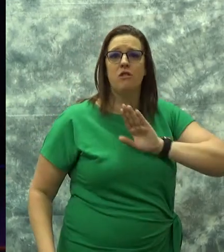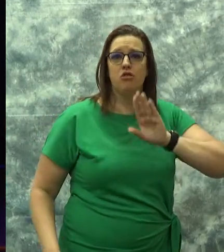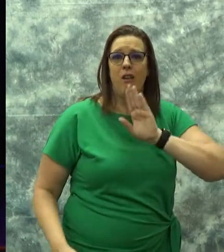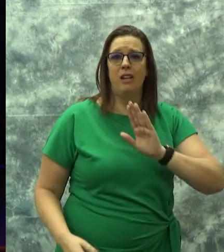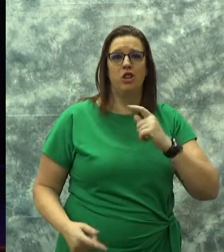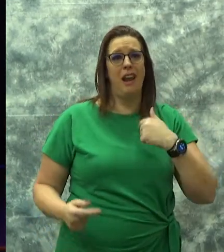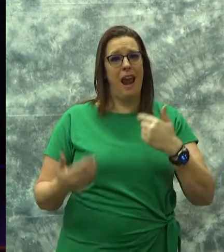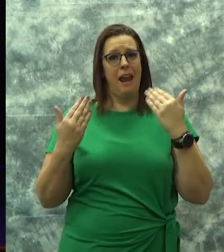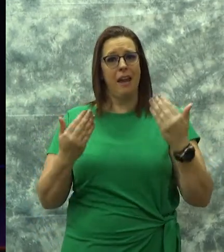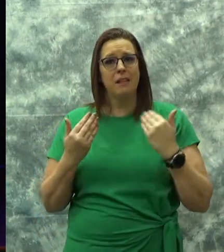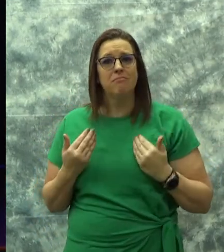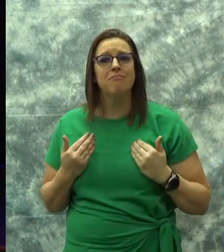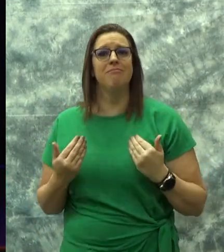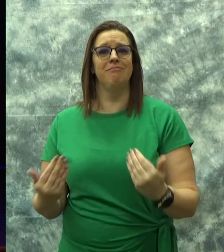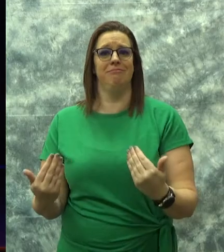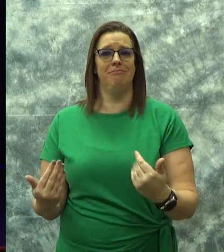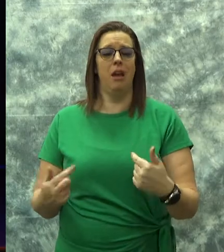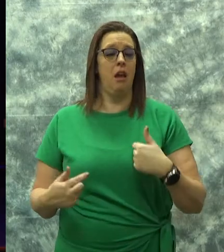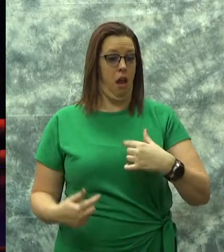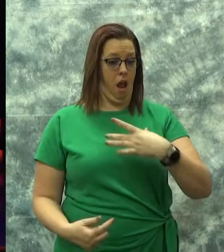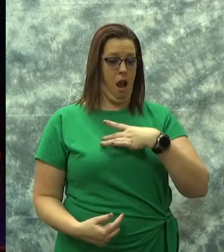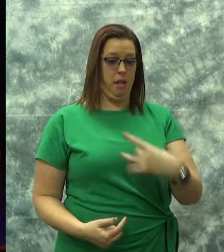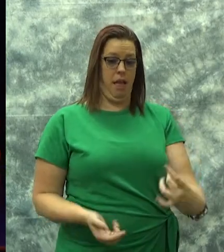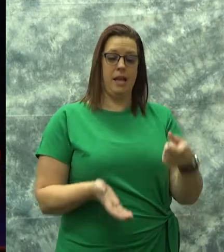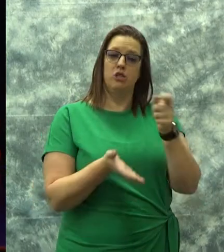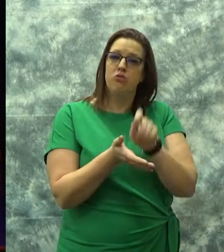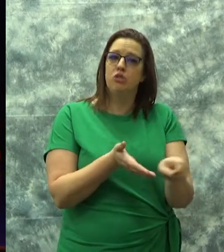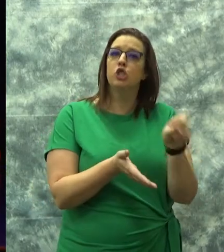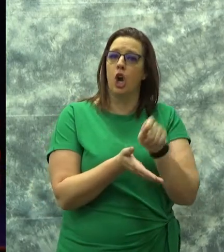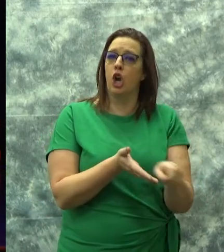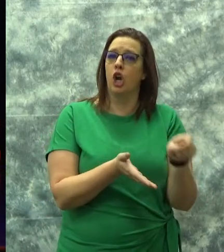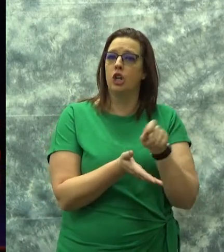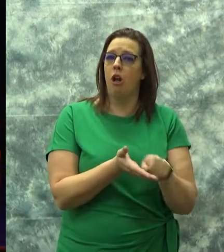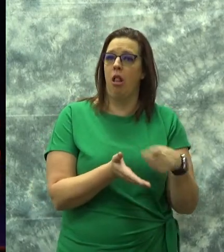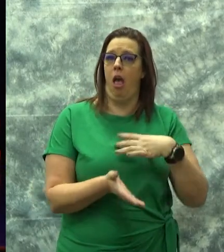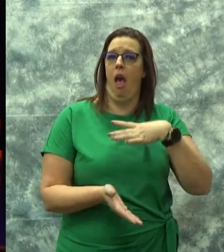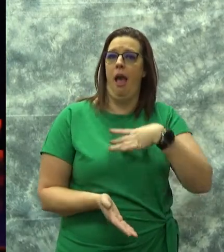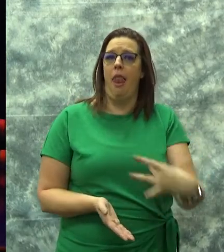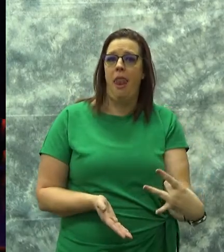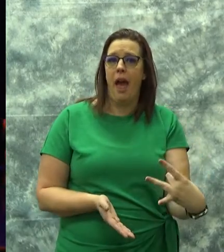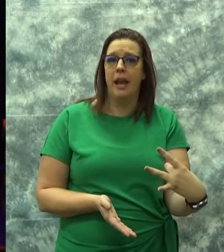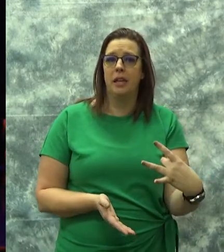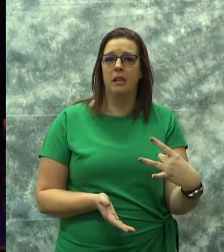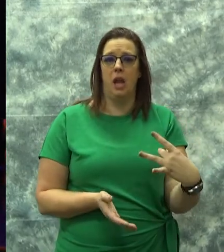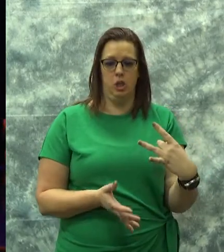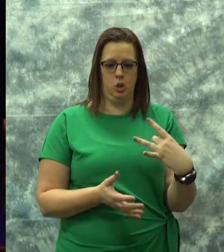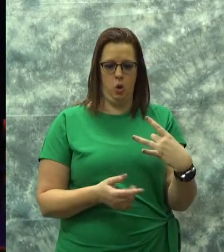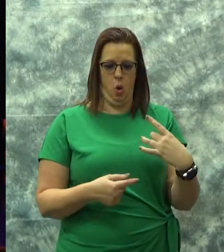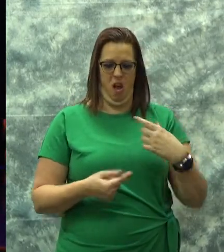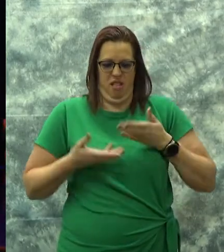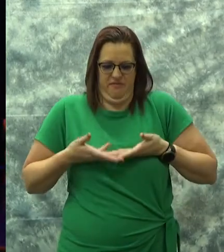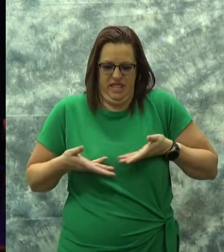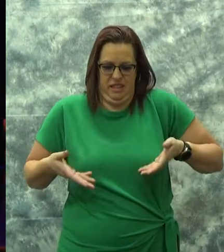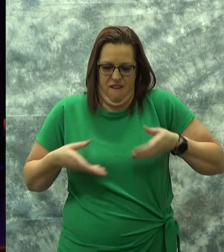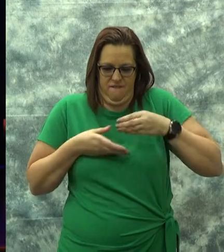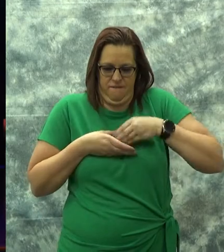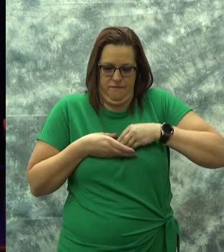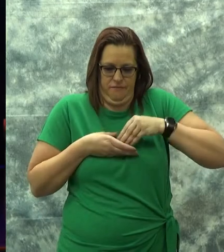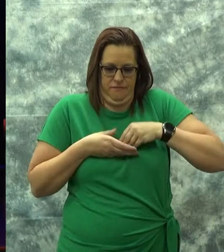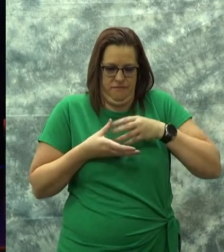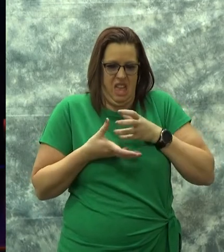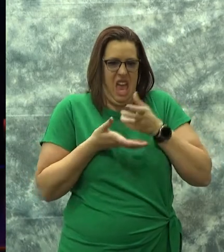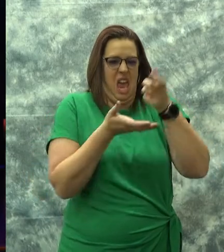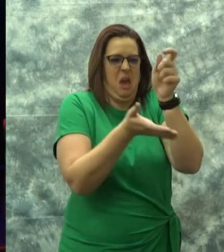begin to move forward. I like to write things down. I like to journal. I like to get that stuff out of